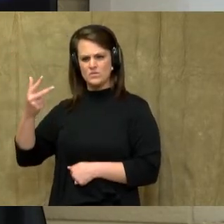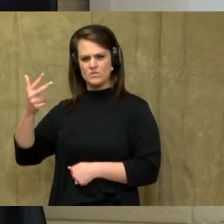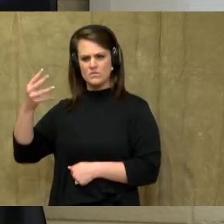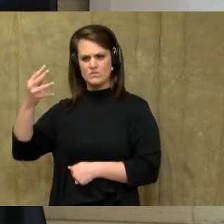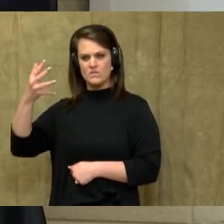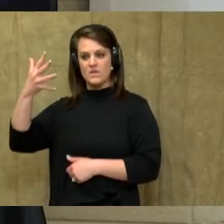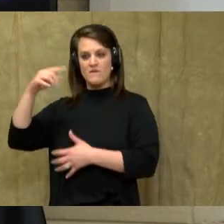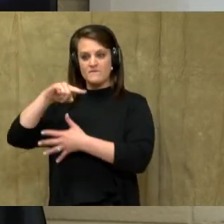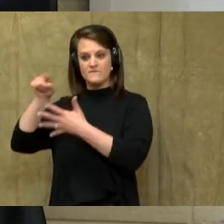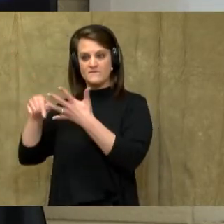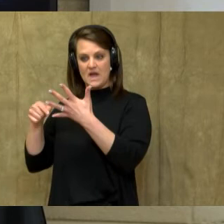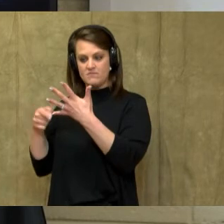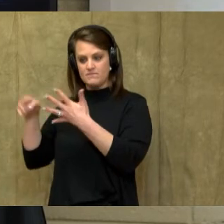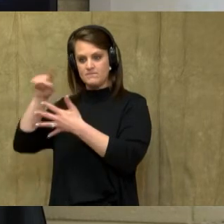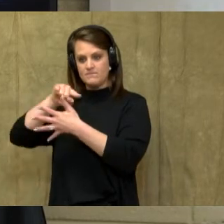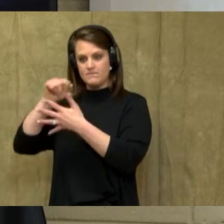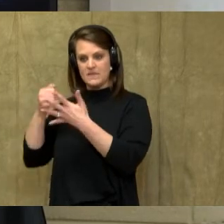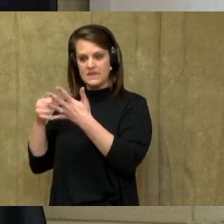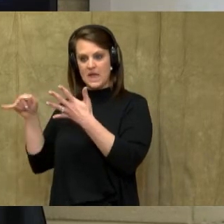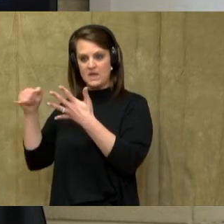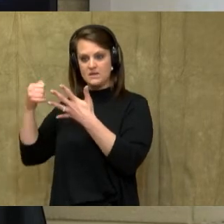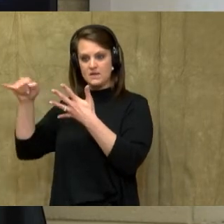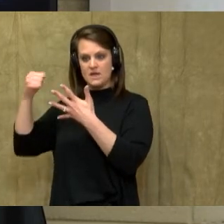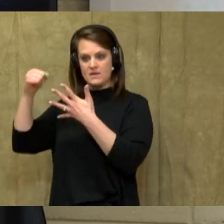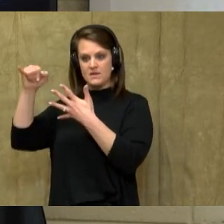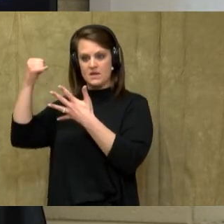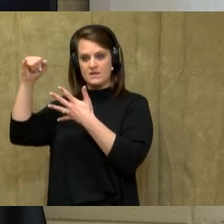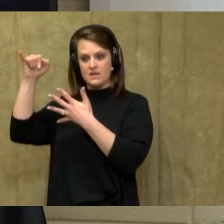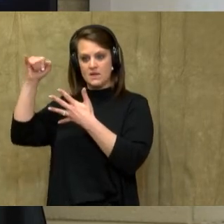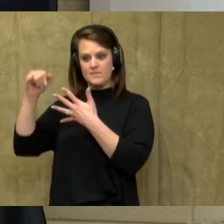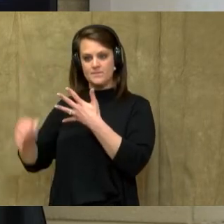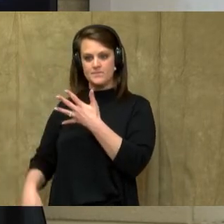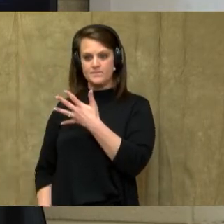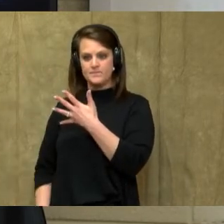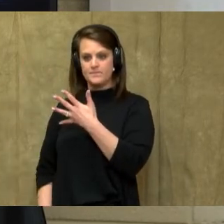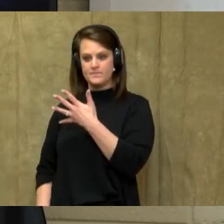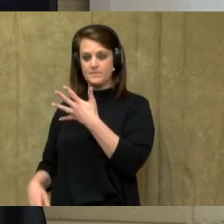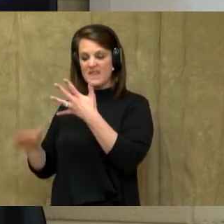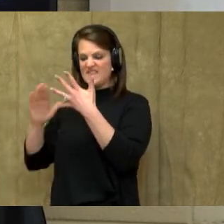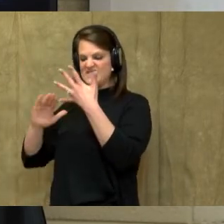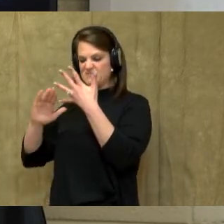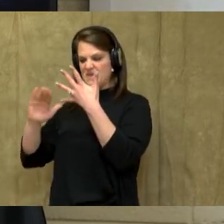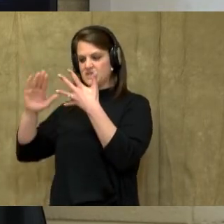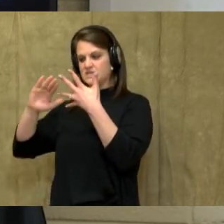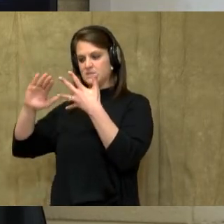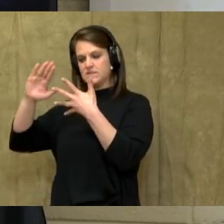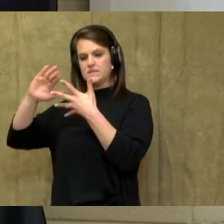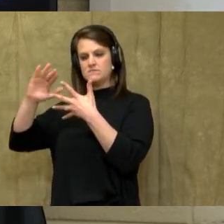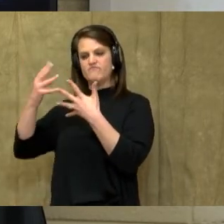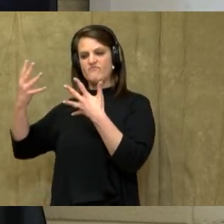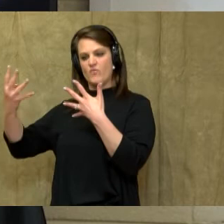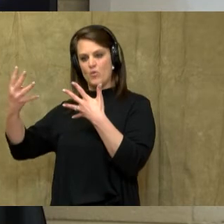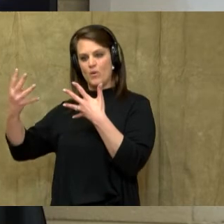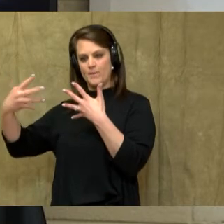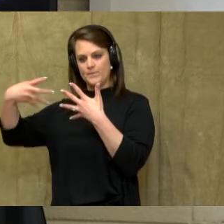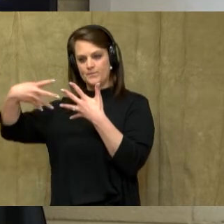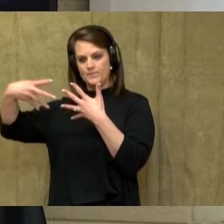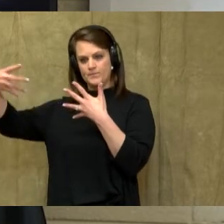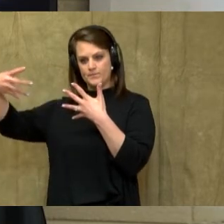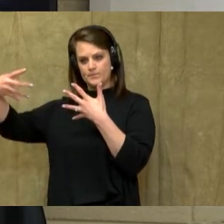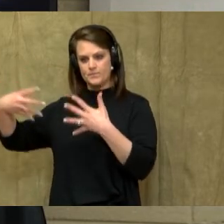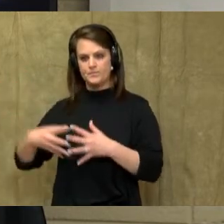4, 5 lines, just like it should. And between those 5 lines, 1, 2, 3,